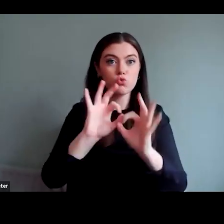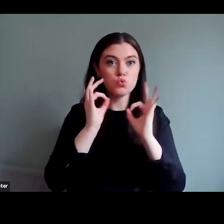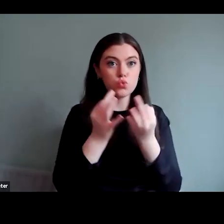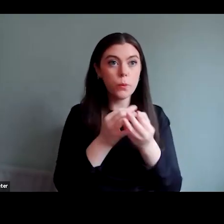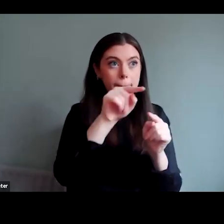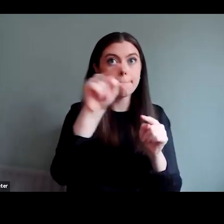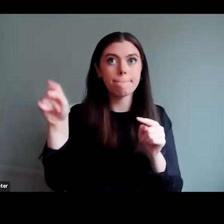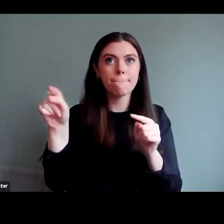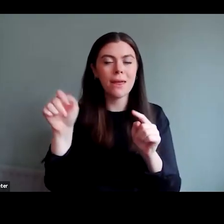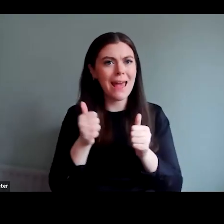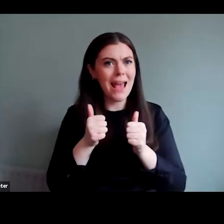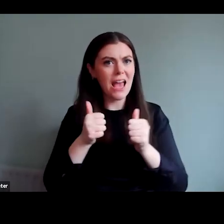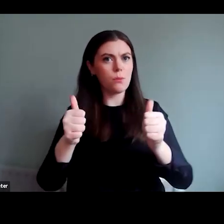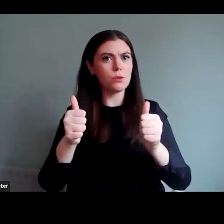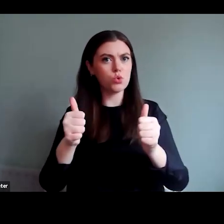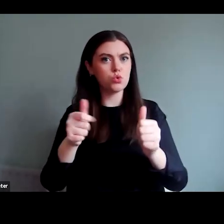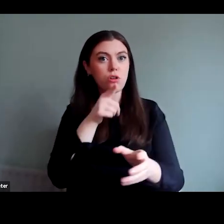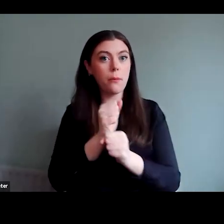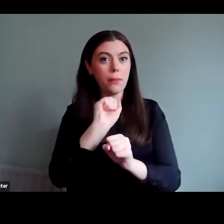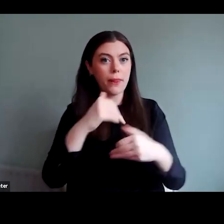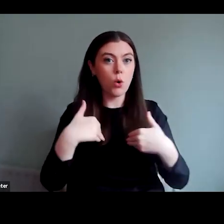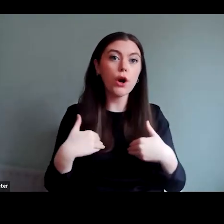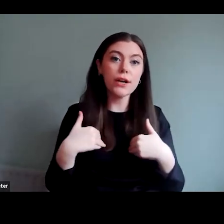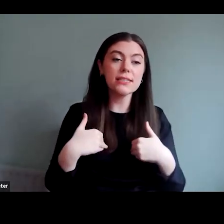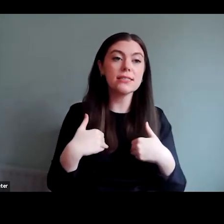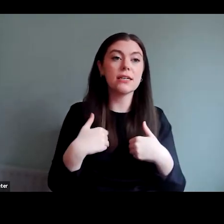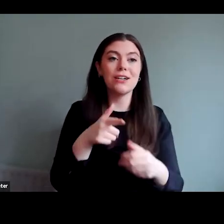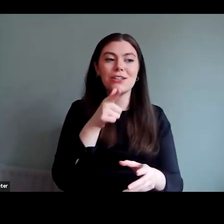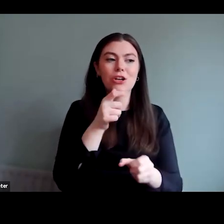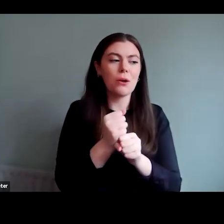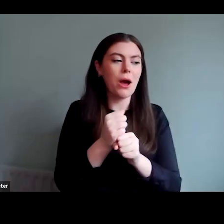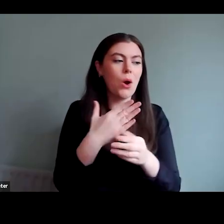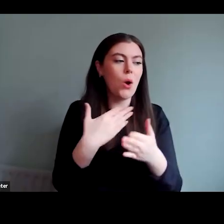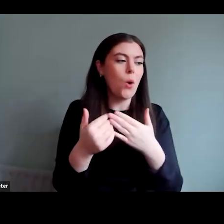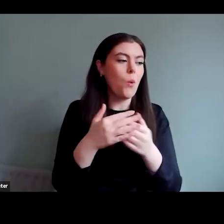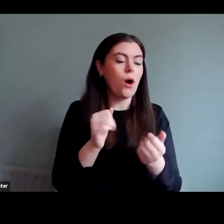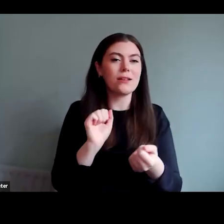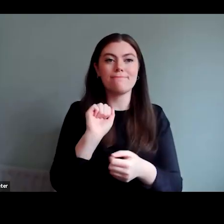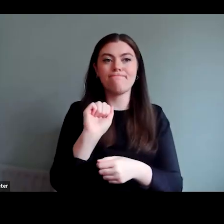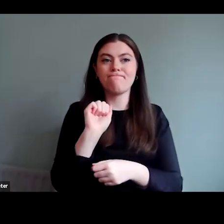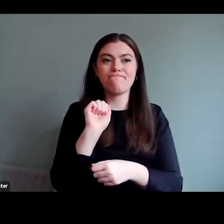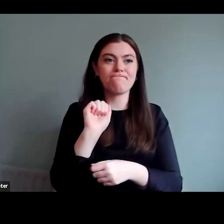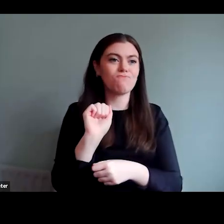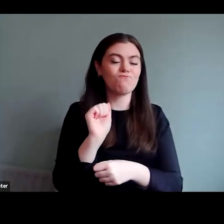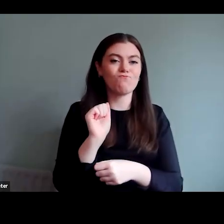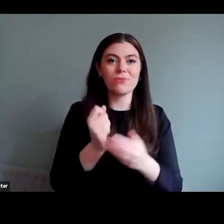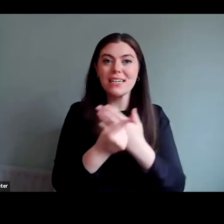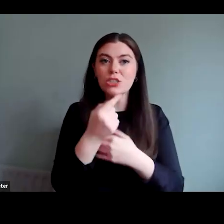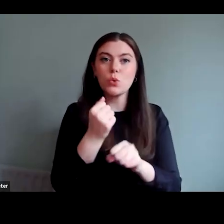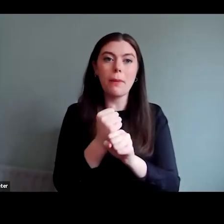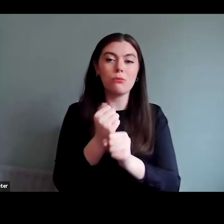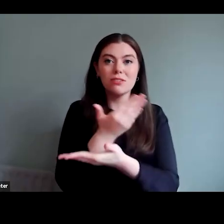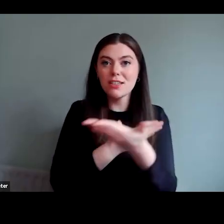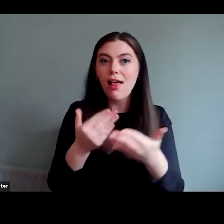were given a space to share their concerns, to highlight their red lines where it came to this space around dialogue around